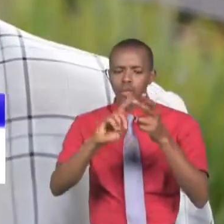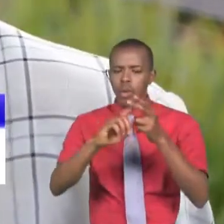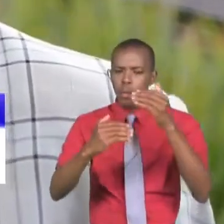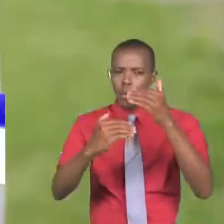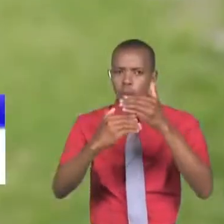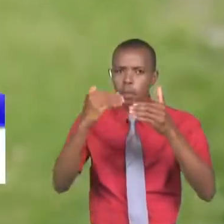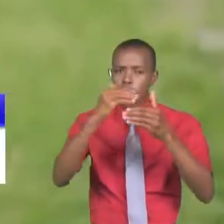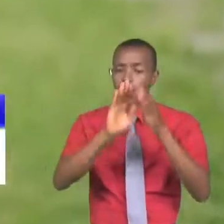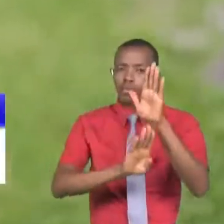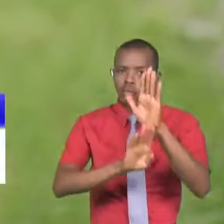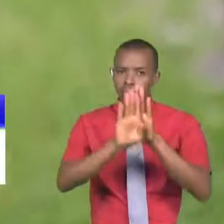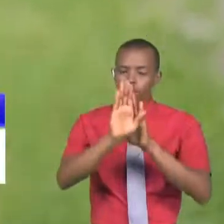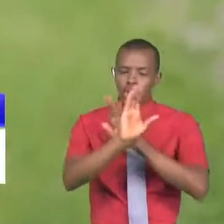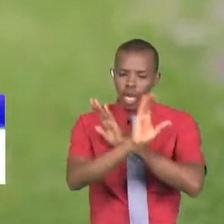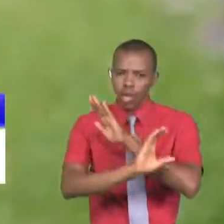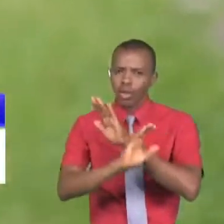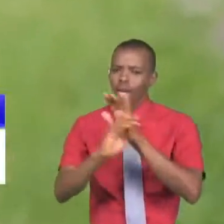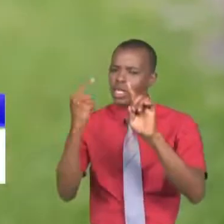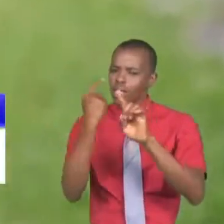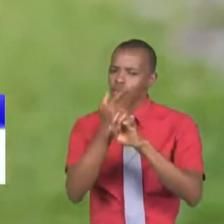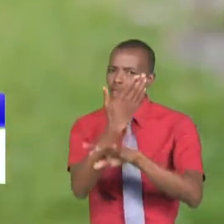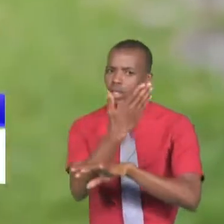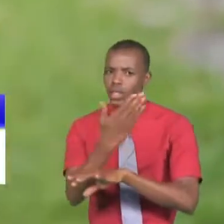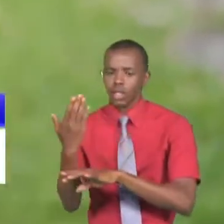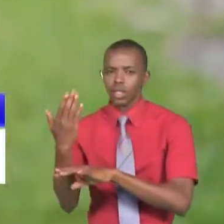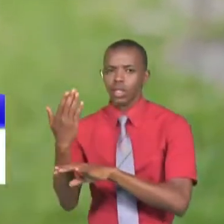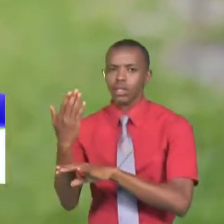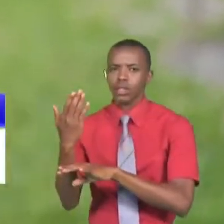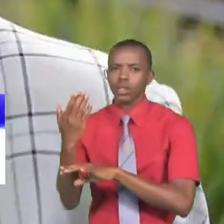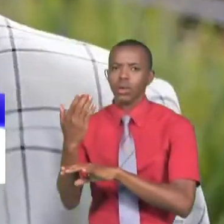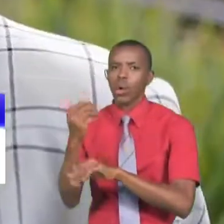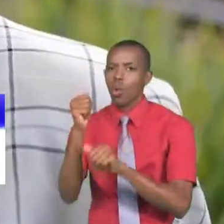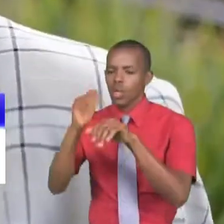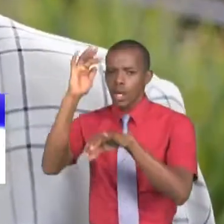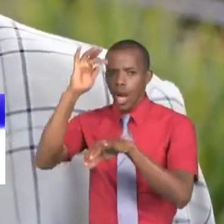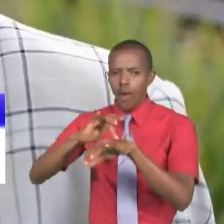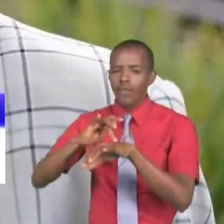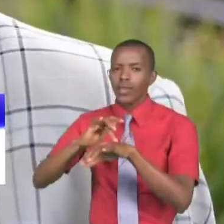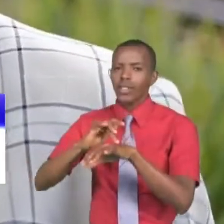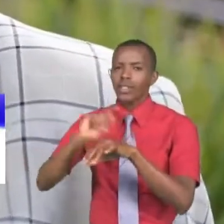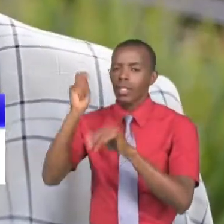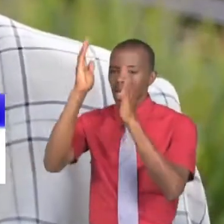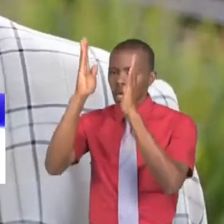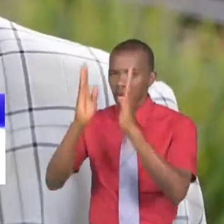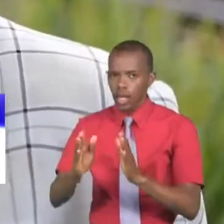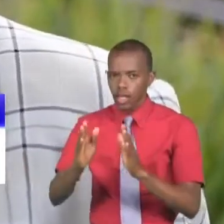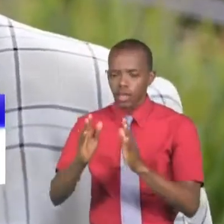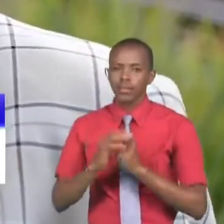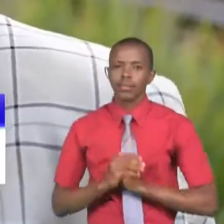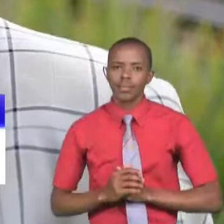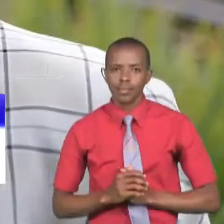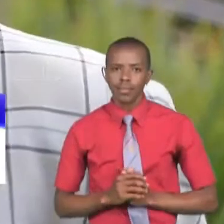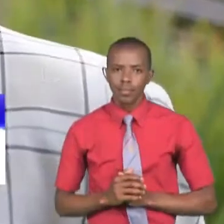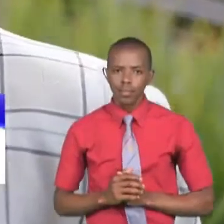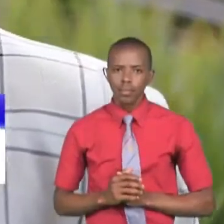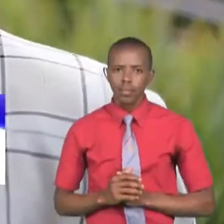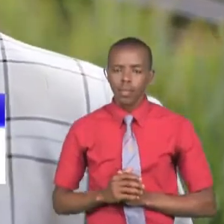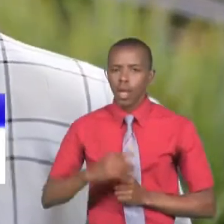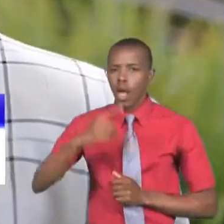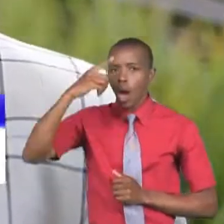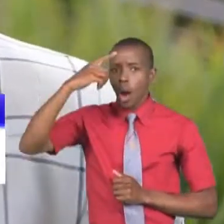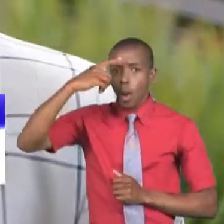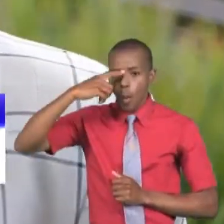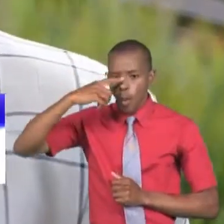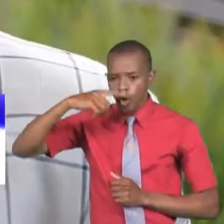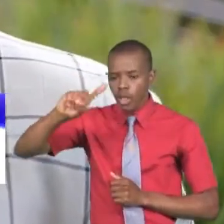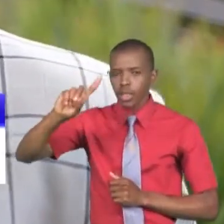of the country, and many other aspects that affect common mwananchi, what you'd call wanjiko. So the policy aspects of